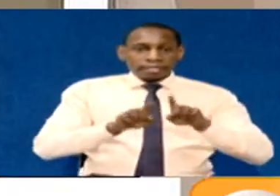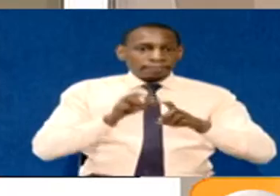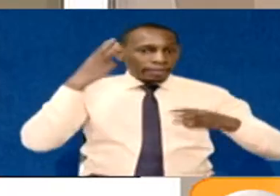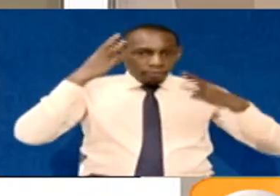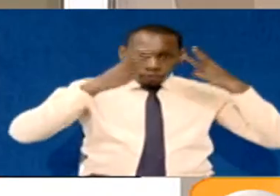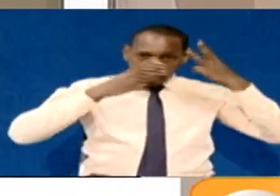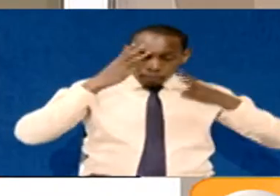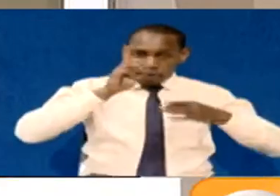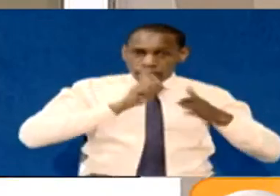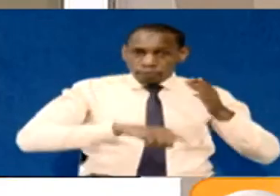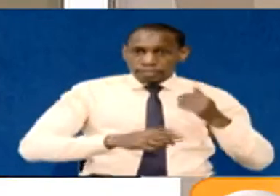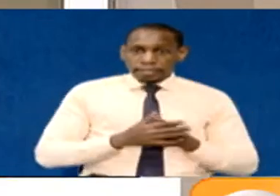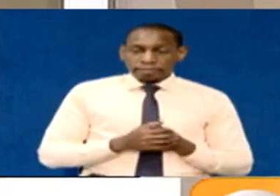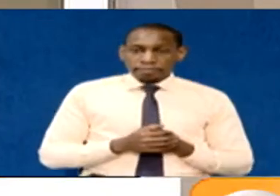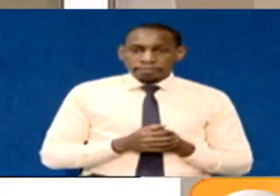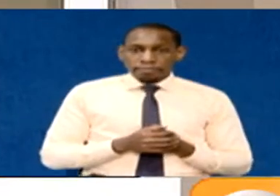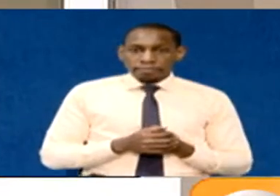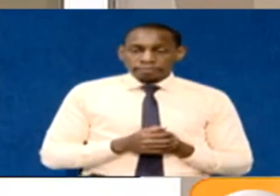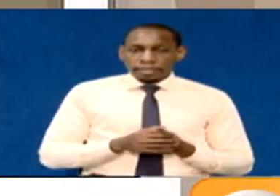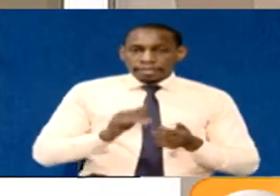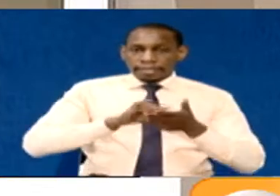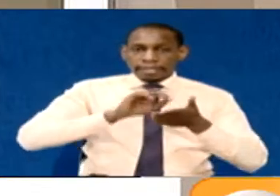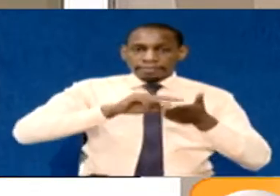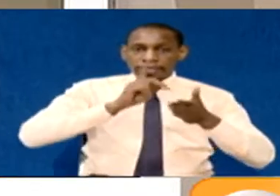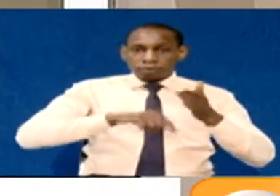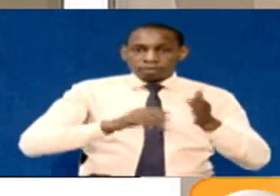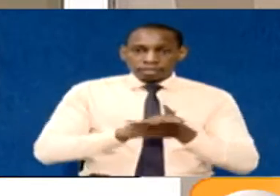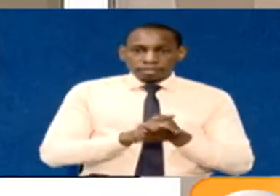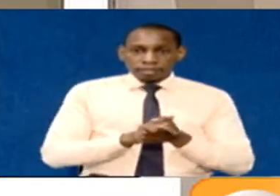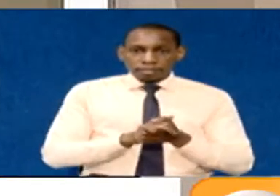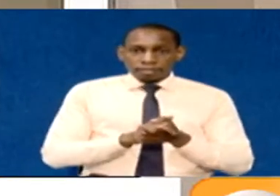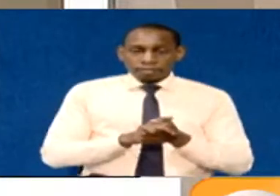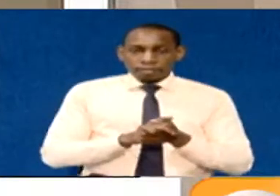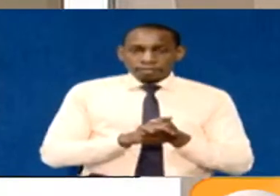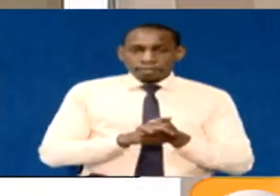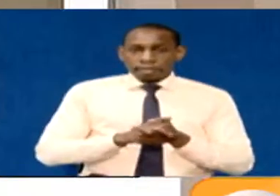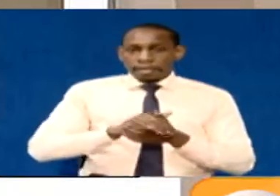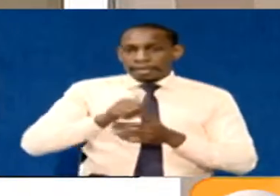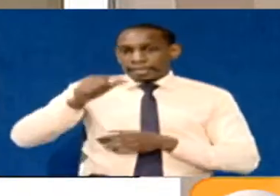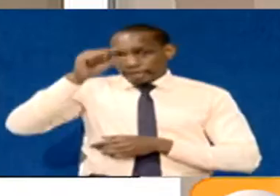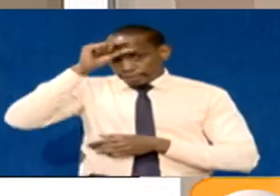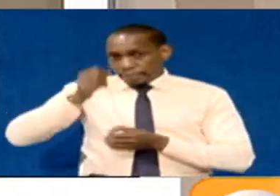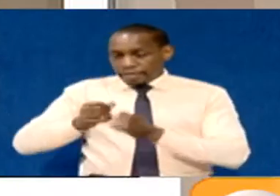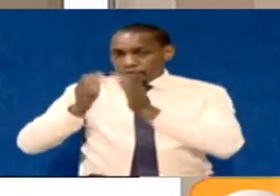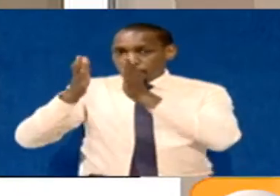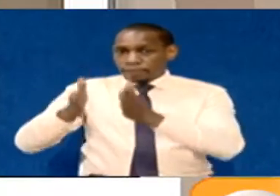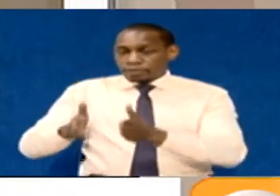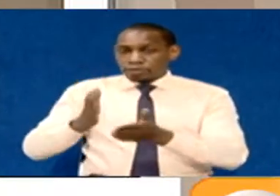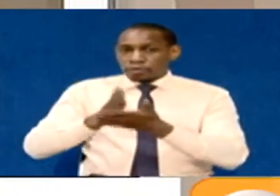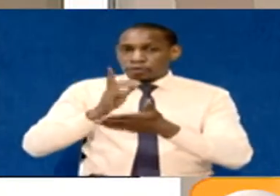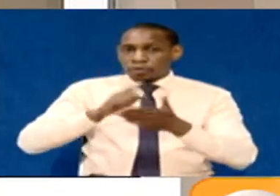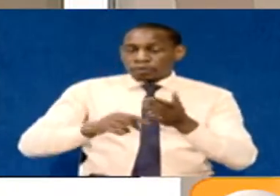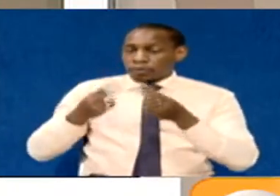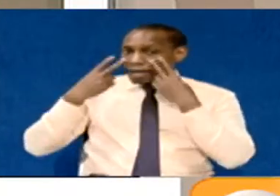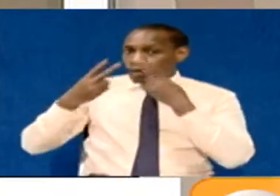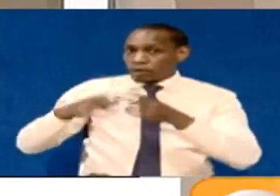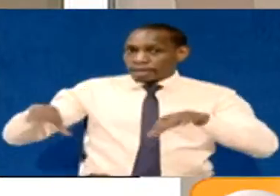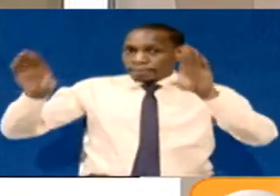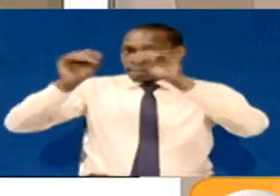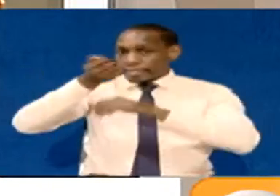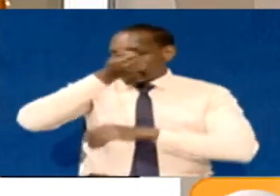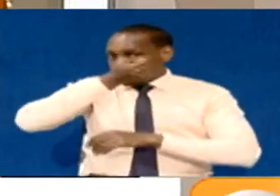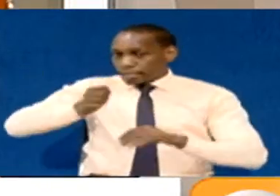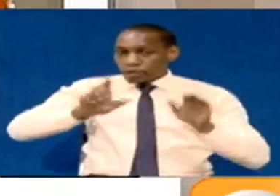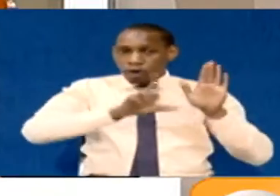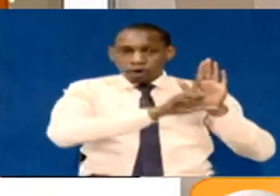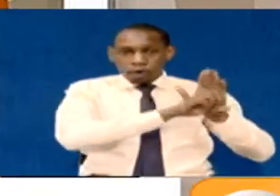was what that means for now, all the other officials in government, and the fact that they see the president has no regard for